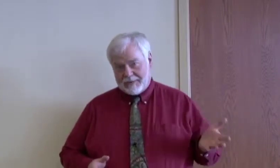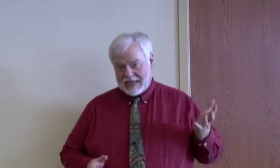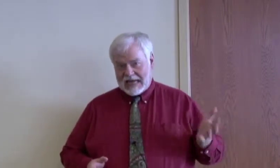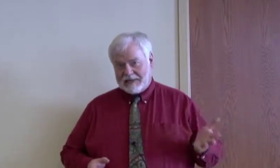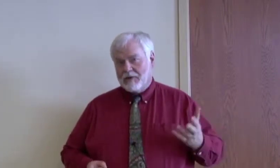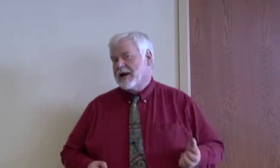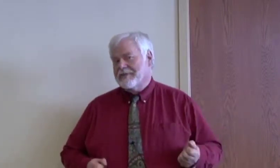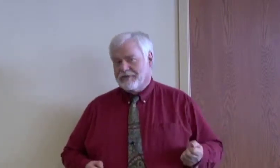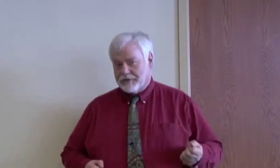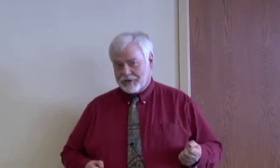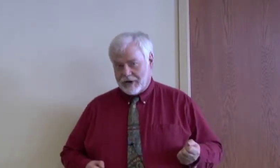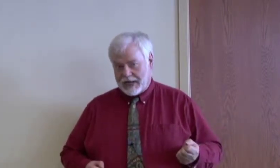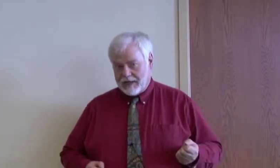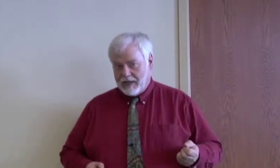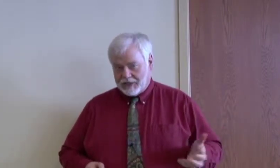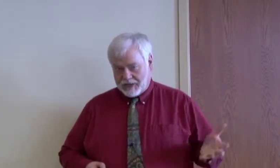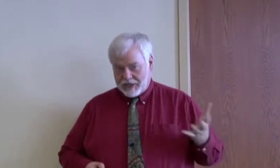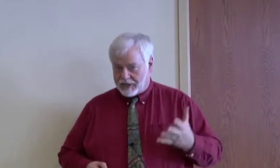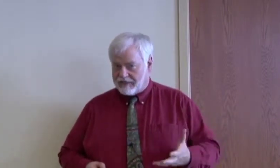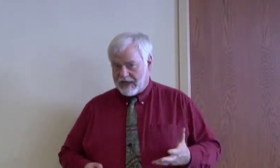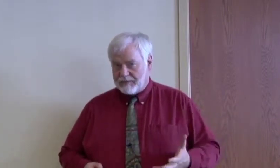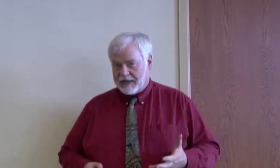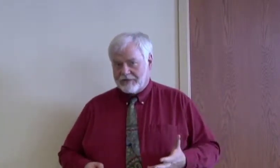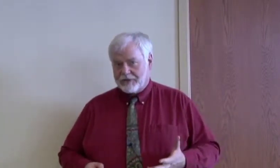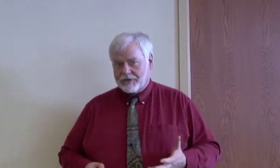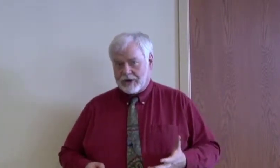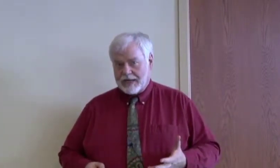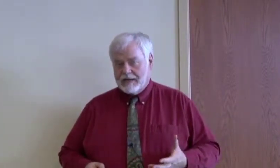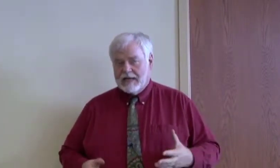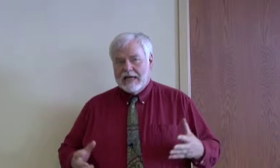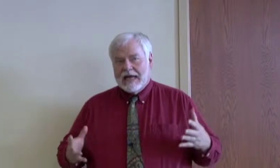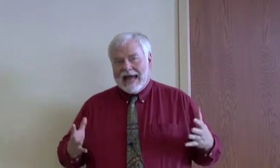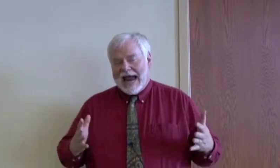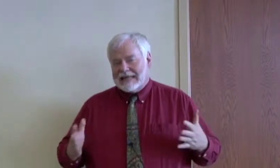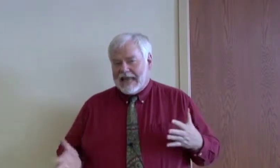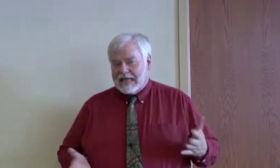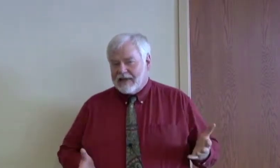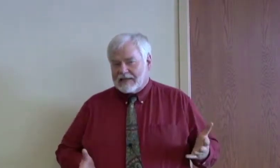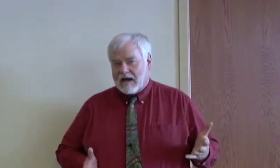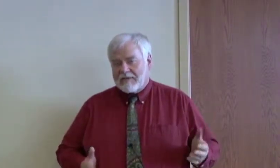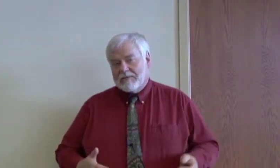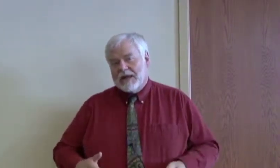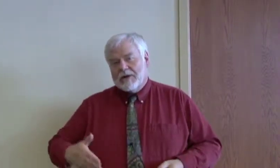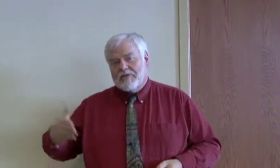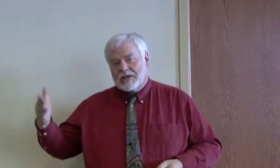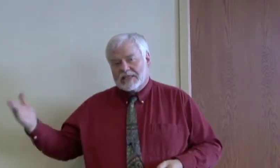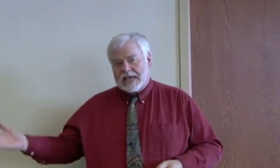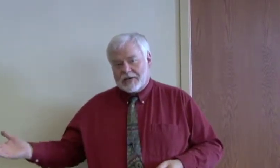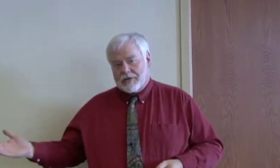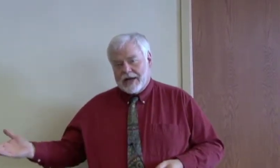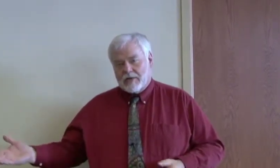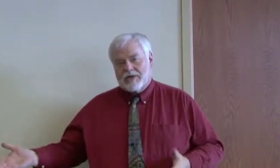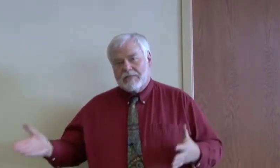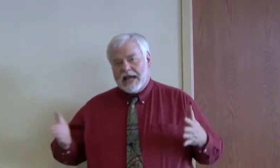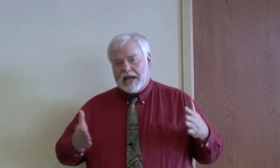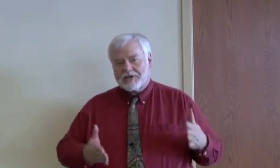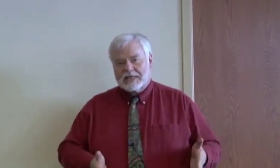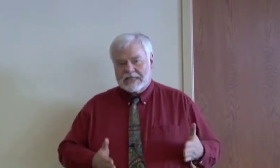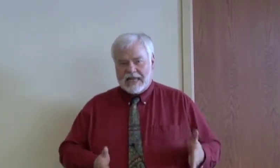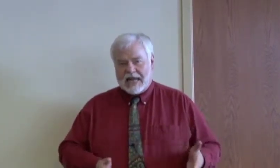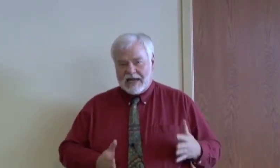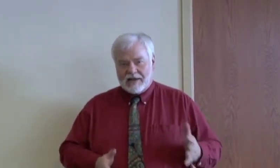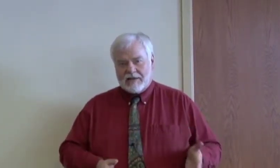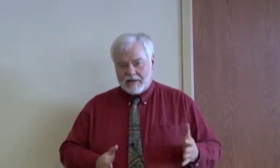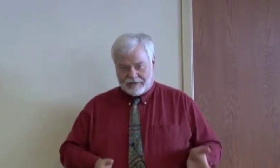they're deemed not to be ready for first grade. So then they go to developmental first grade. At the end of that time, they may move on to second grade, or they may